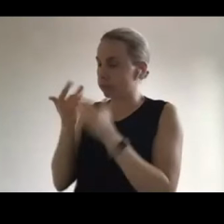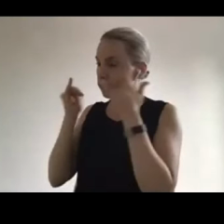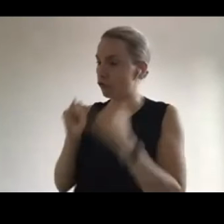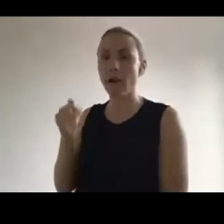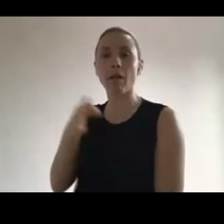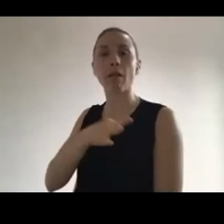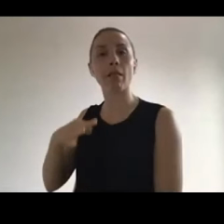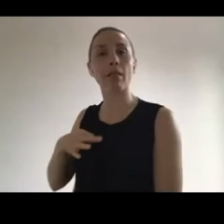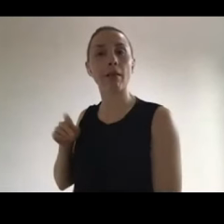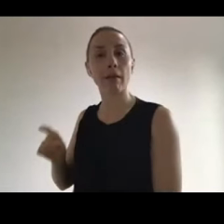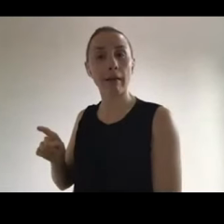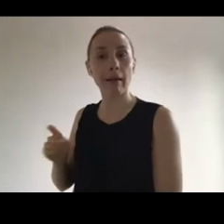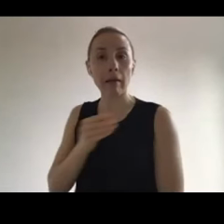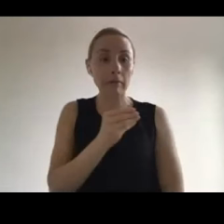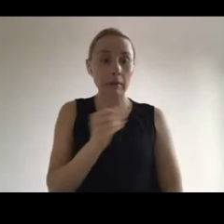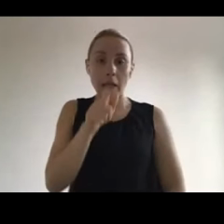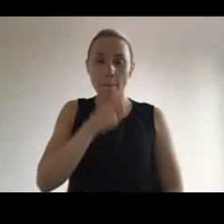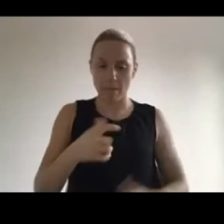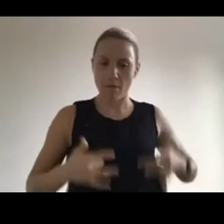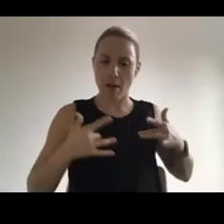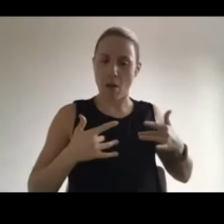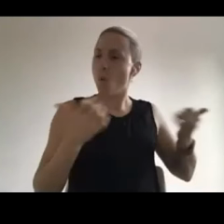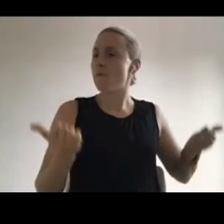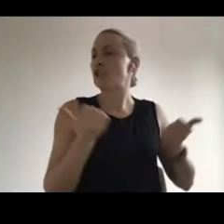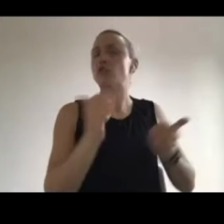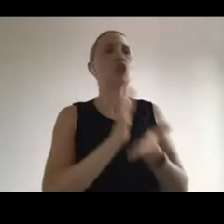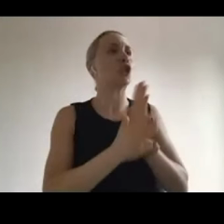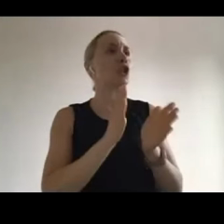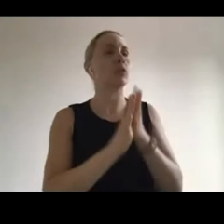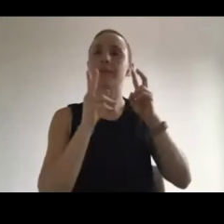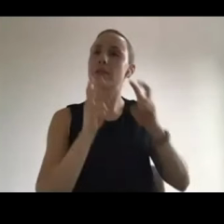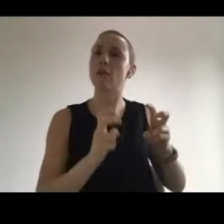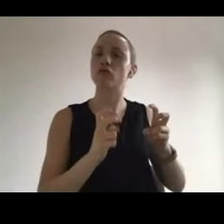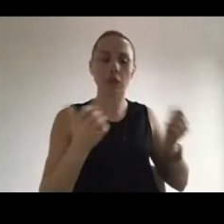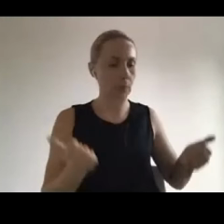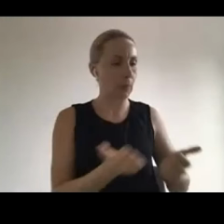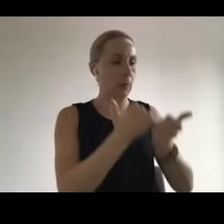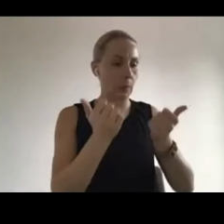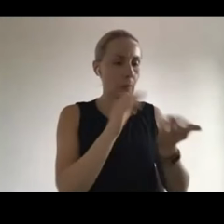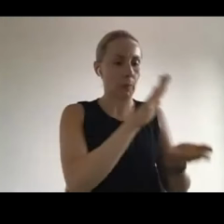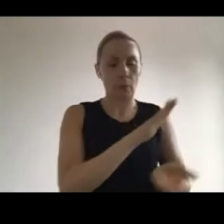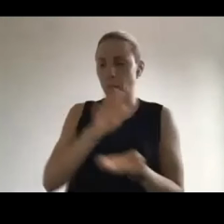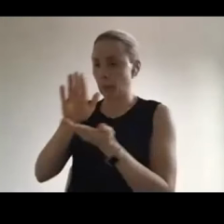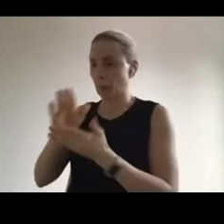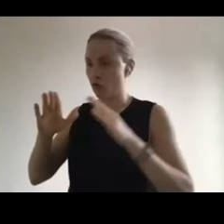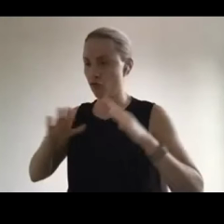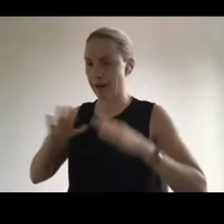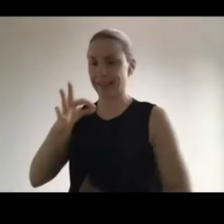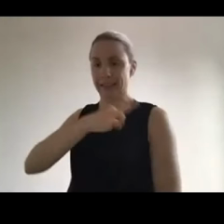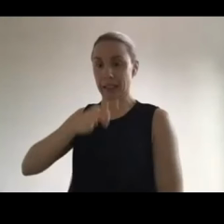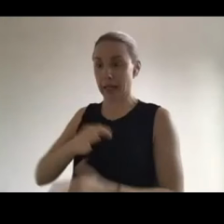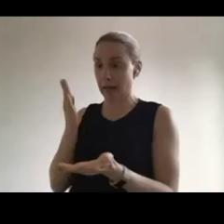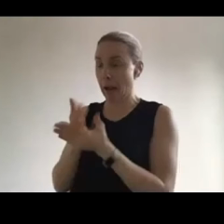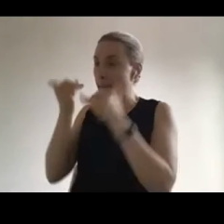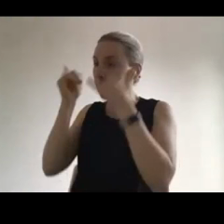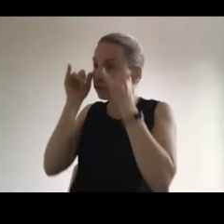is complete. But that often means that it may take several more years. And what we see from